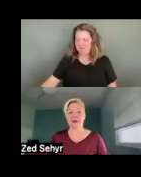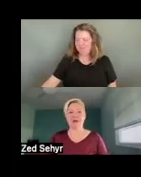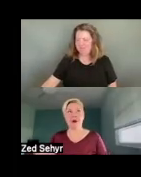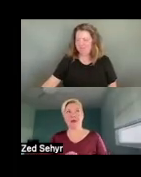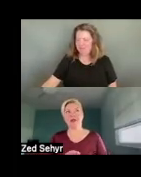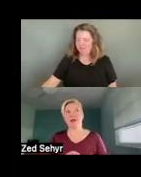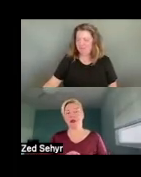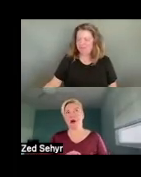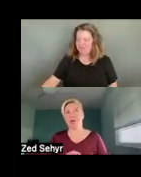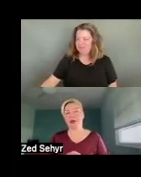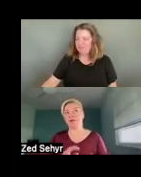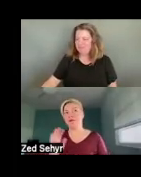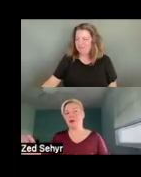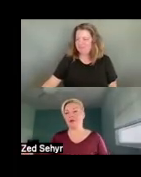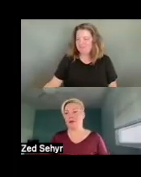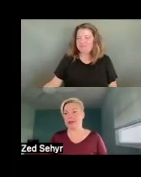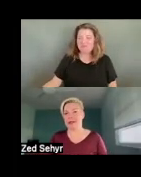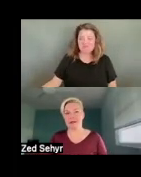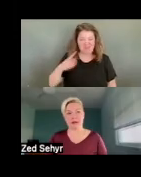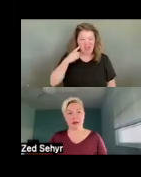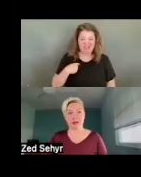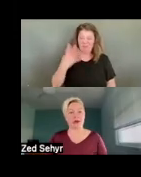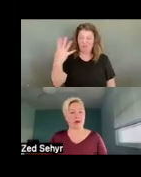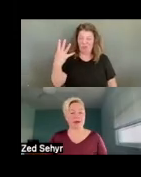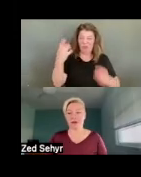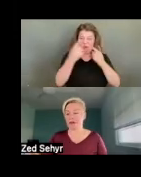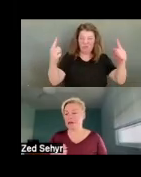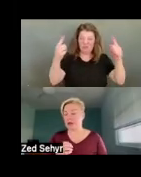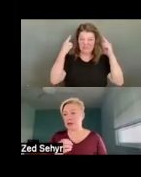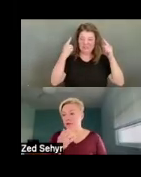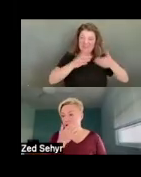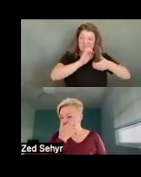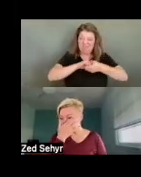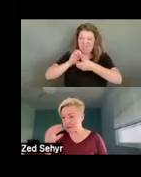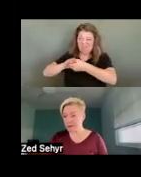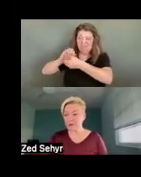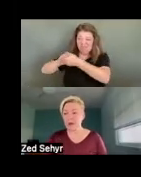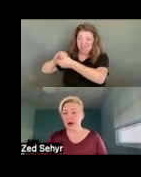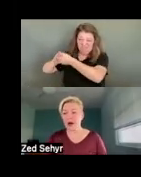teams across, I think, 4 universities actually collaborated on this so far,